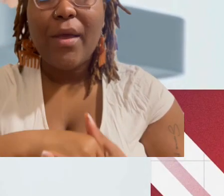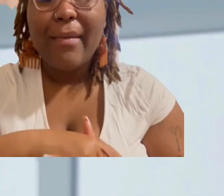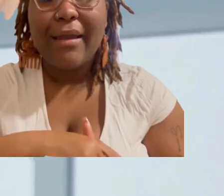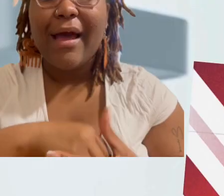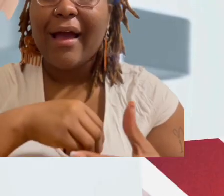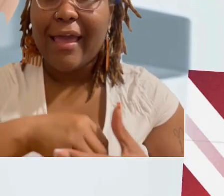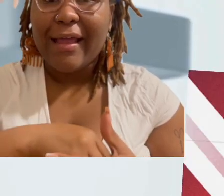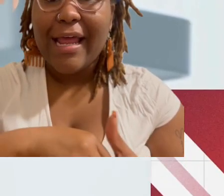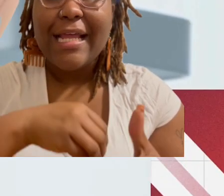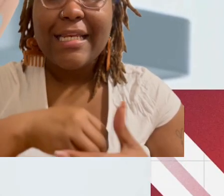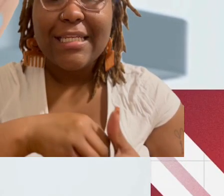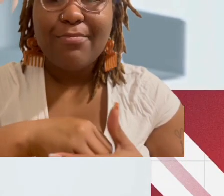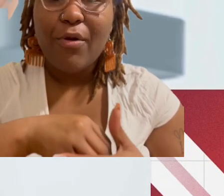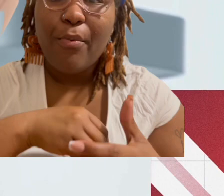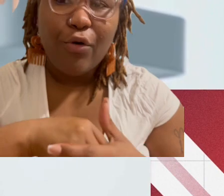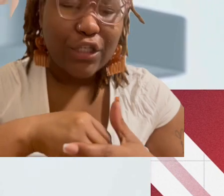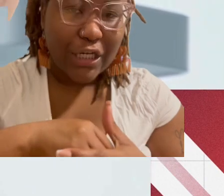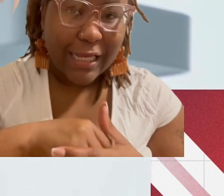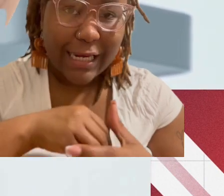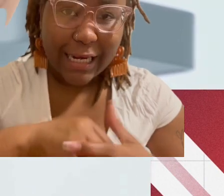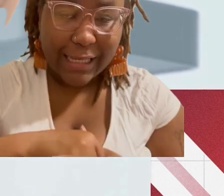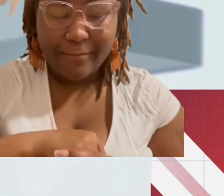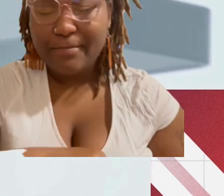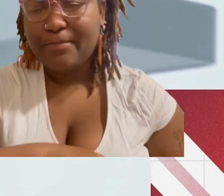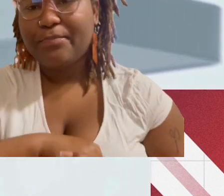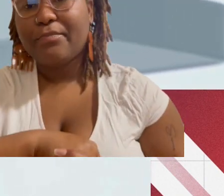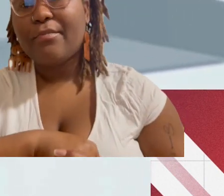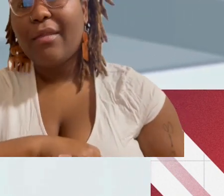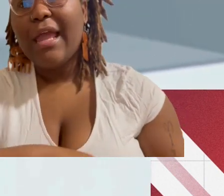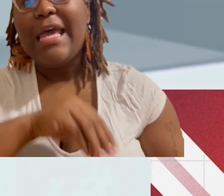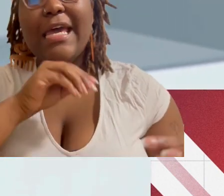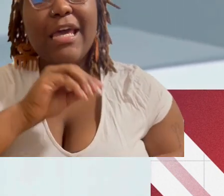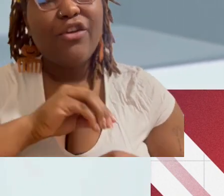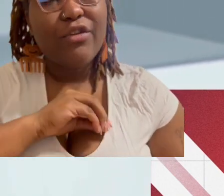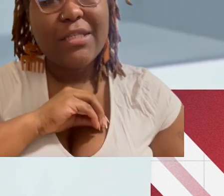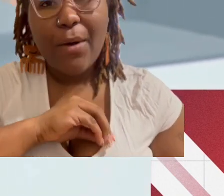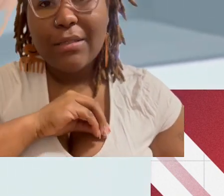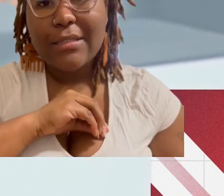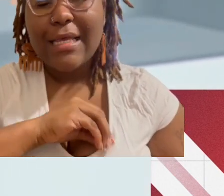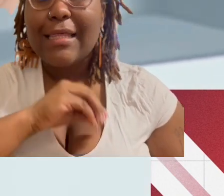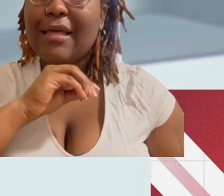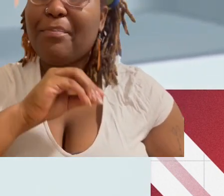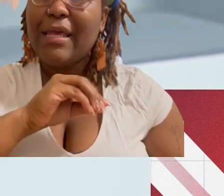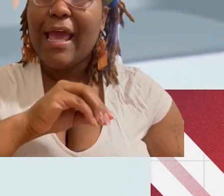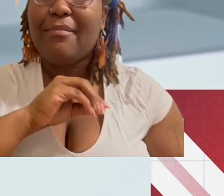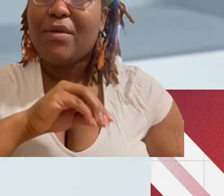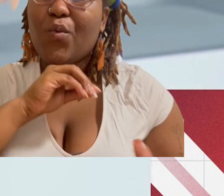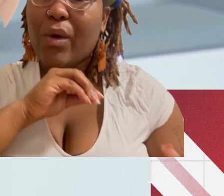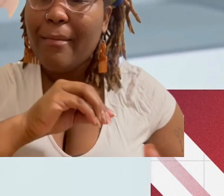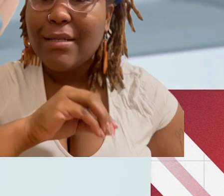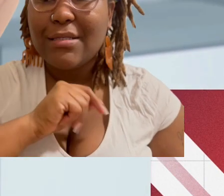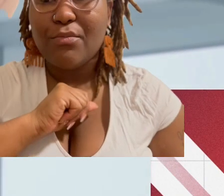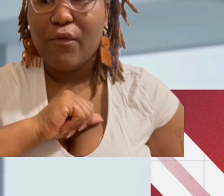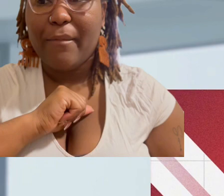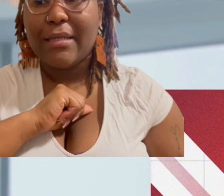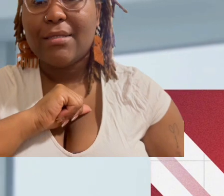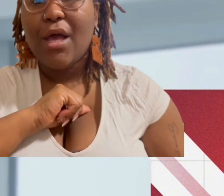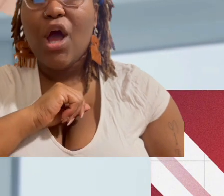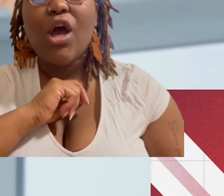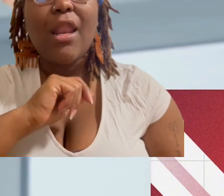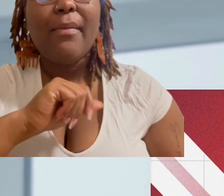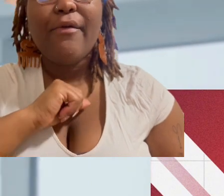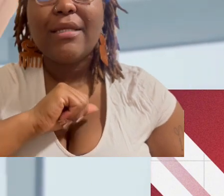affected women again disproportionately. In response, the PNP Women's